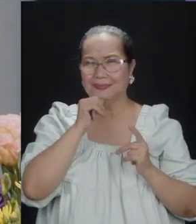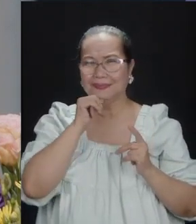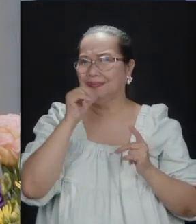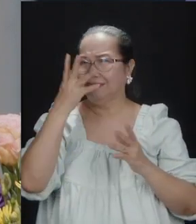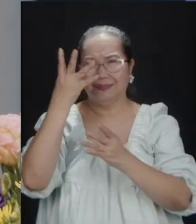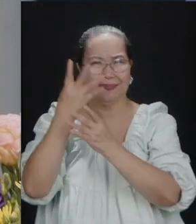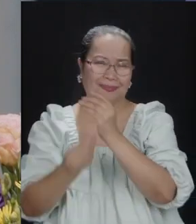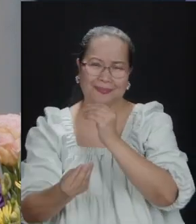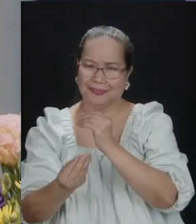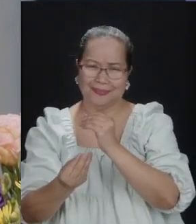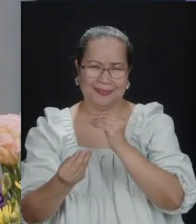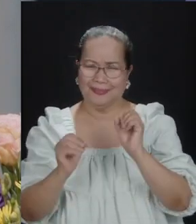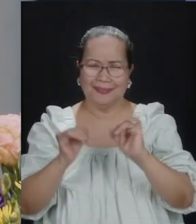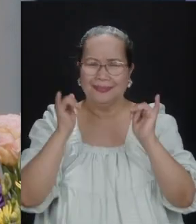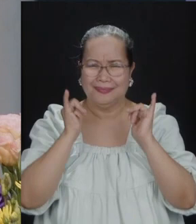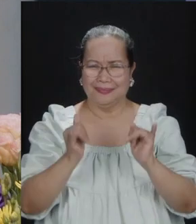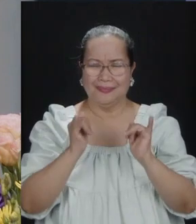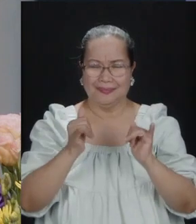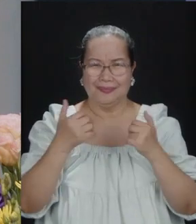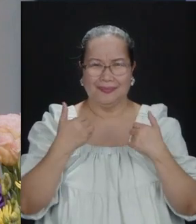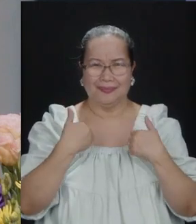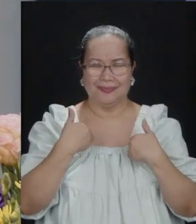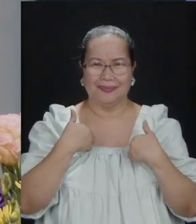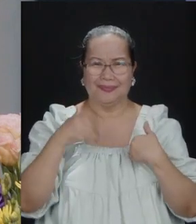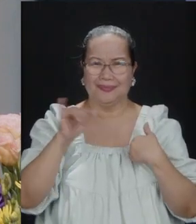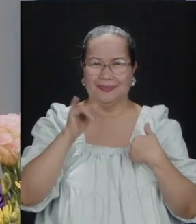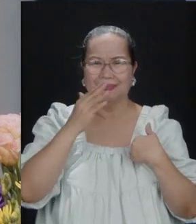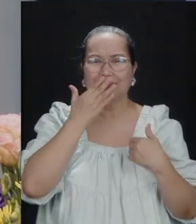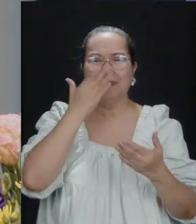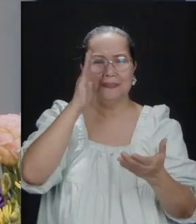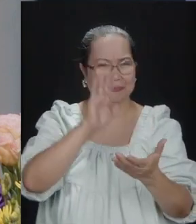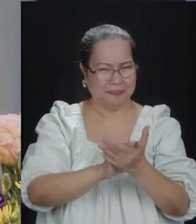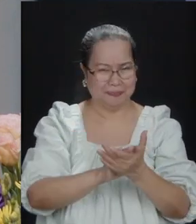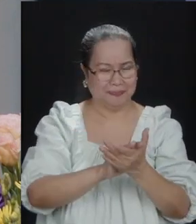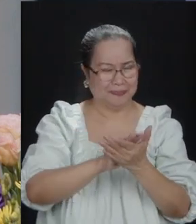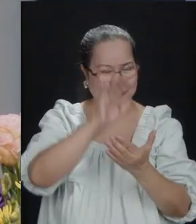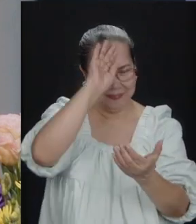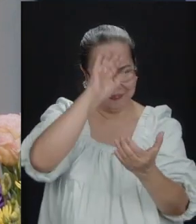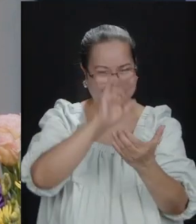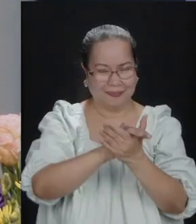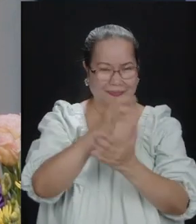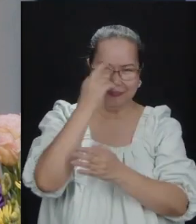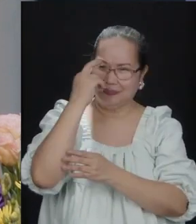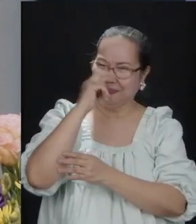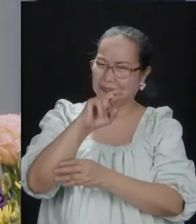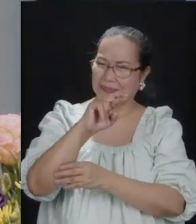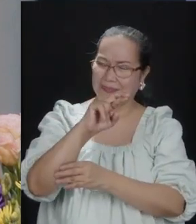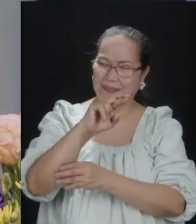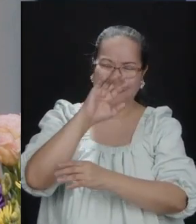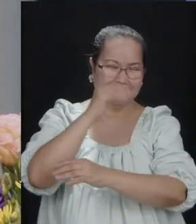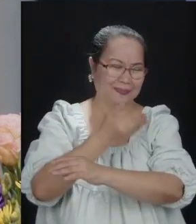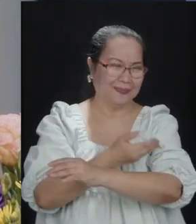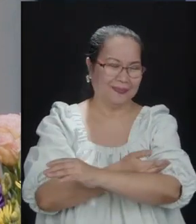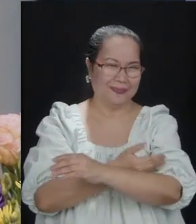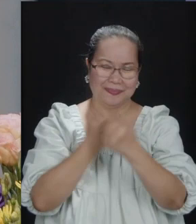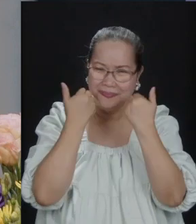away. Perhaps there's a wayward husband, a rebellious child, a place of